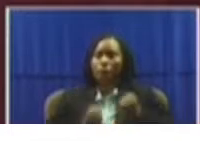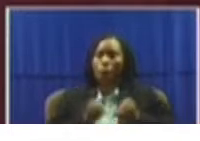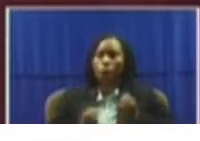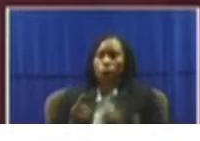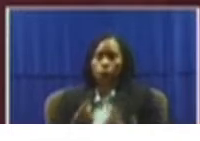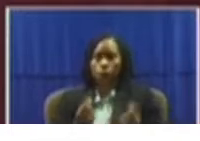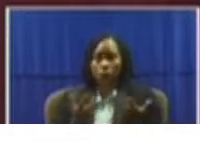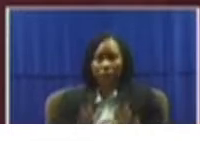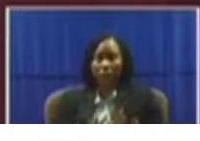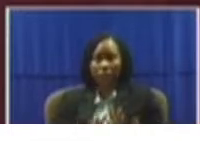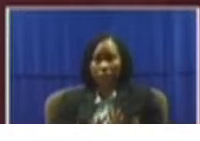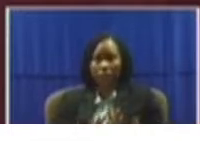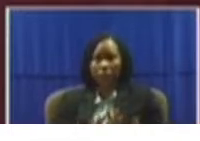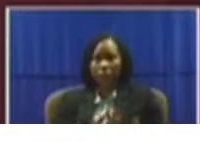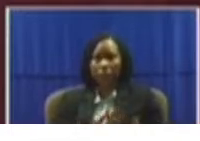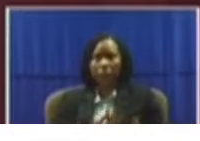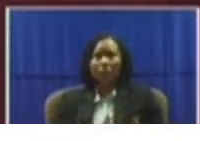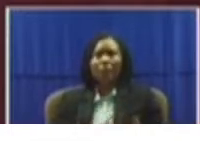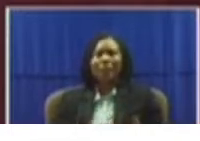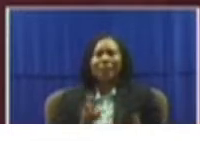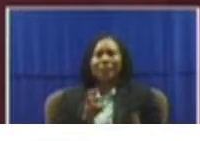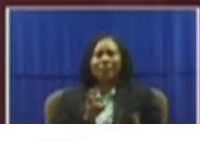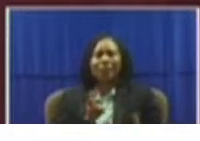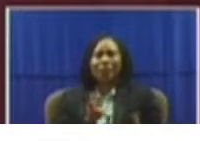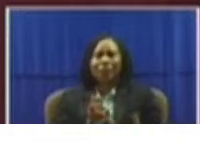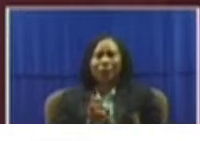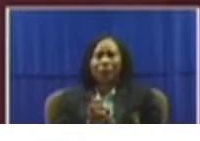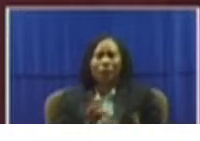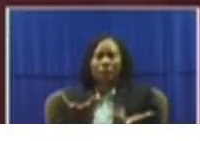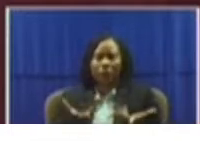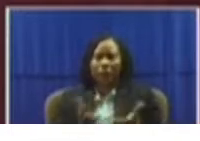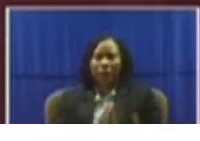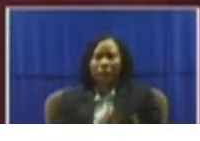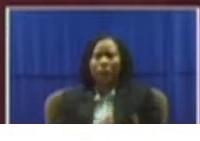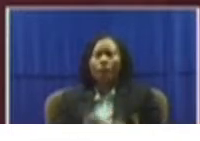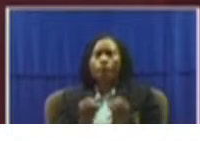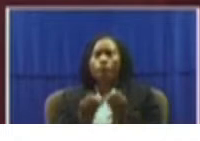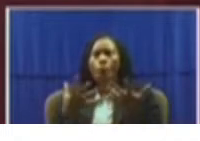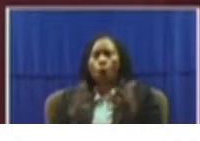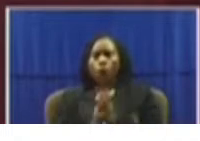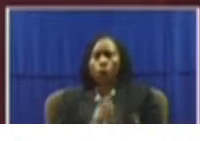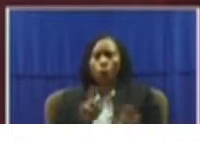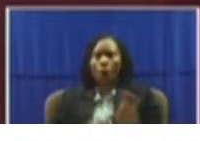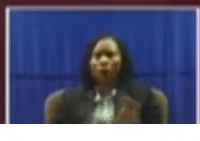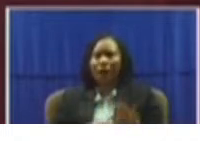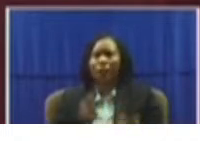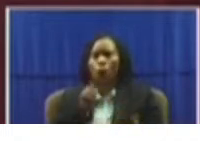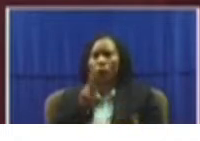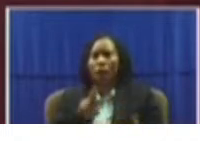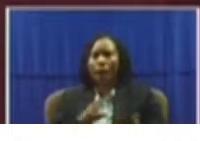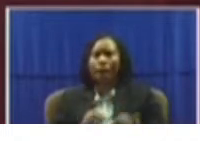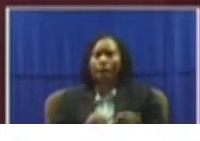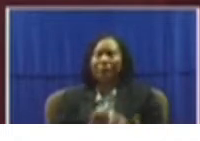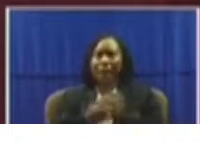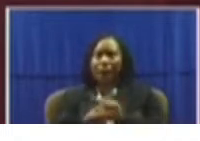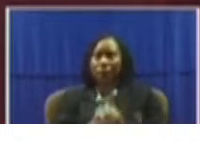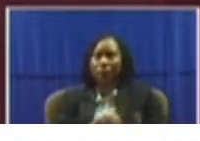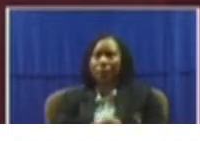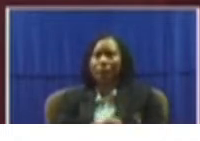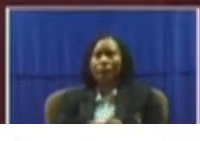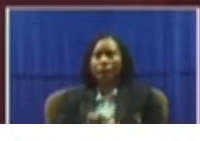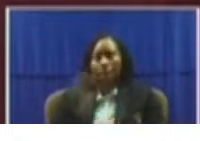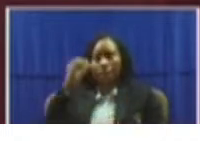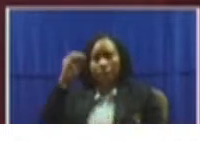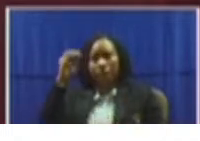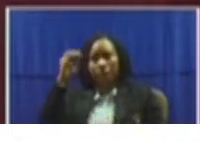nation's best doctor becomes the Minister of Health and the most qualified economist becomes the Minister of Finance. Why is Usain